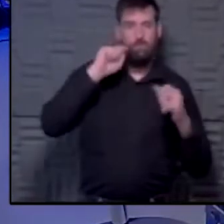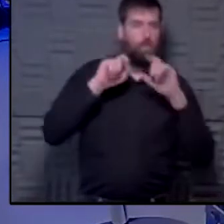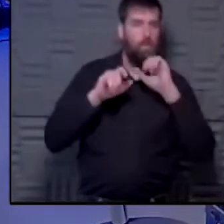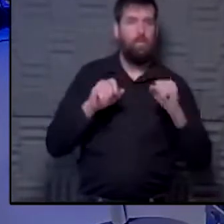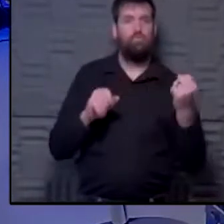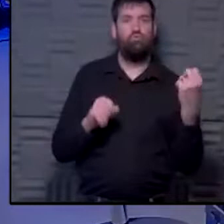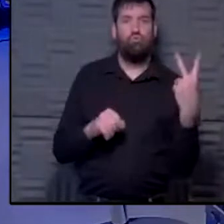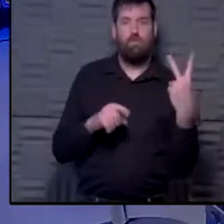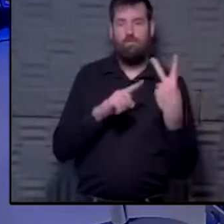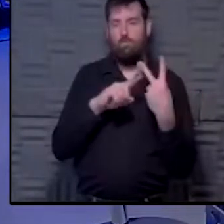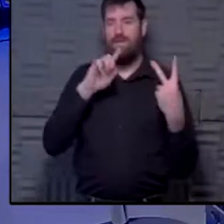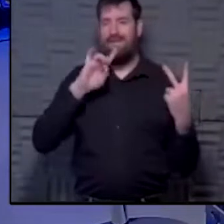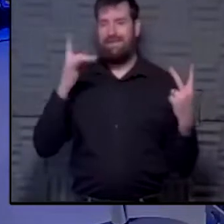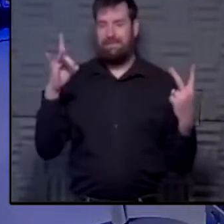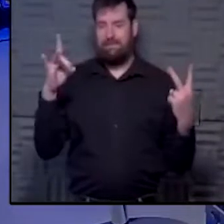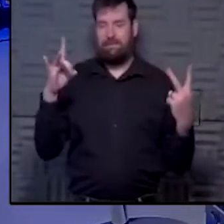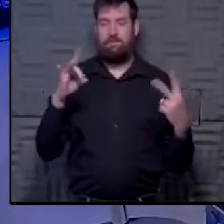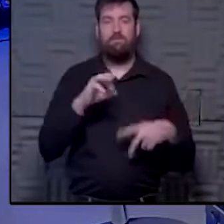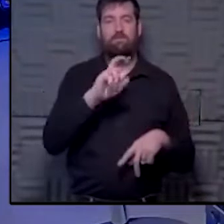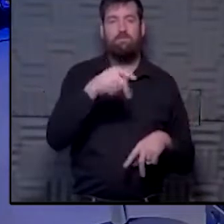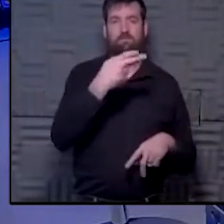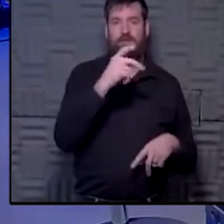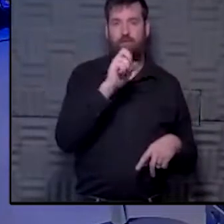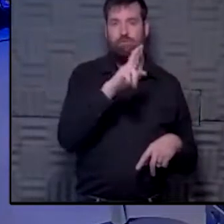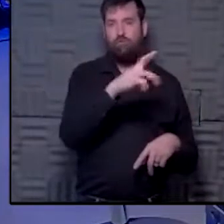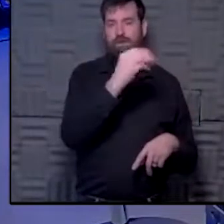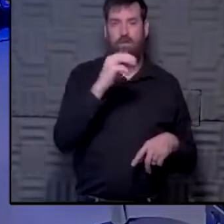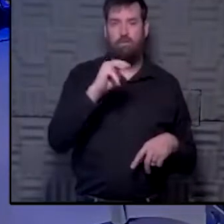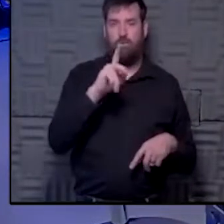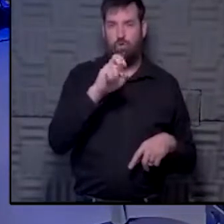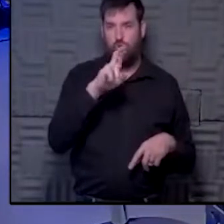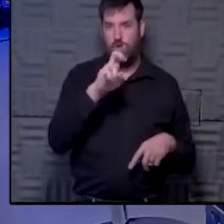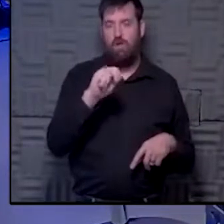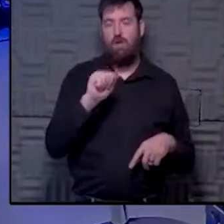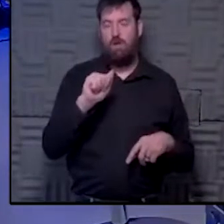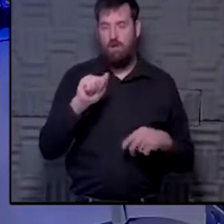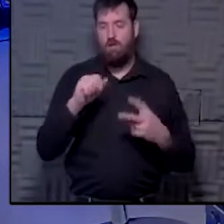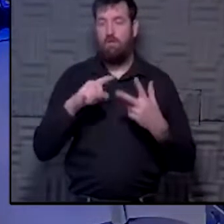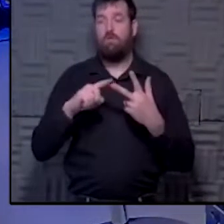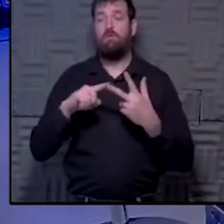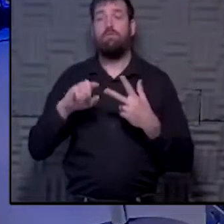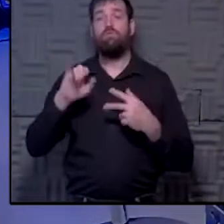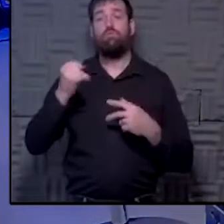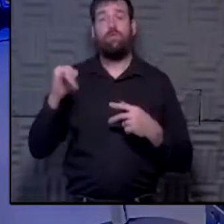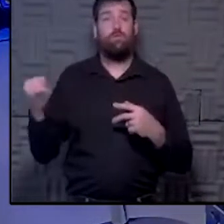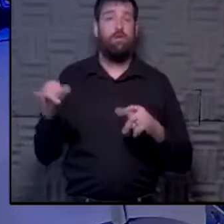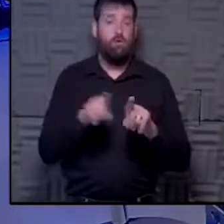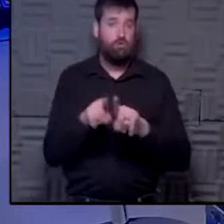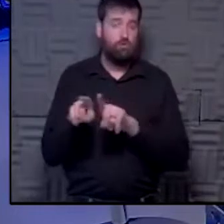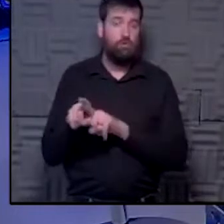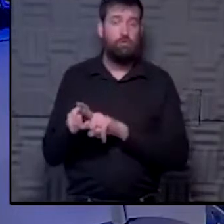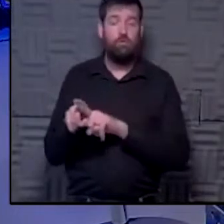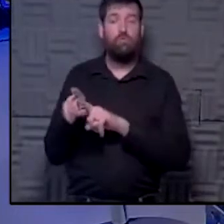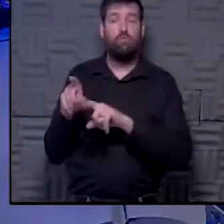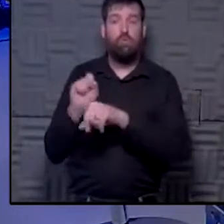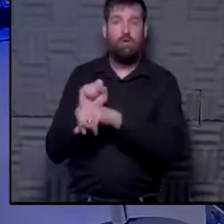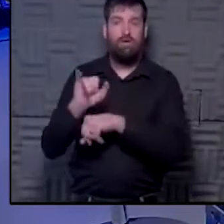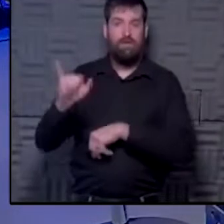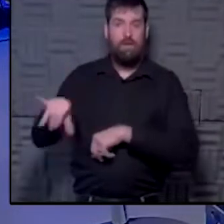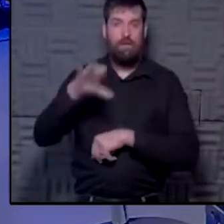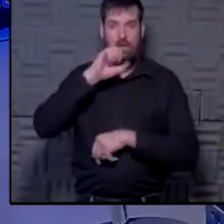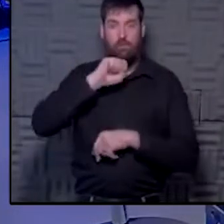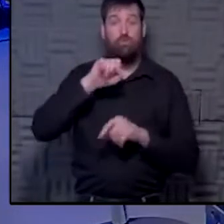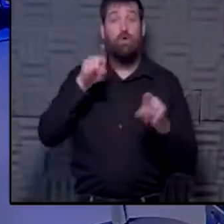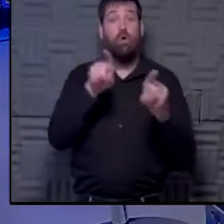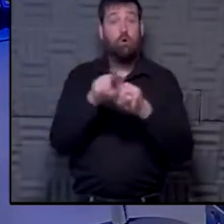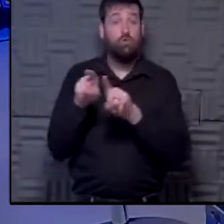18. I think both Pfizer and Moderna work in that space. J&J is working in that space, and J&J has also announced that they're going to go down to being trialing